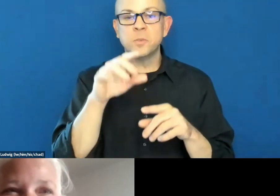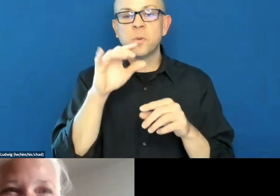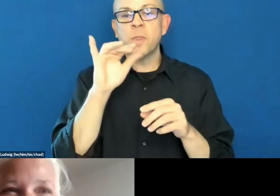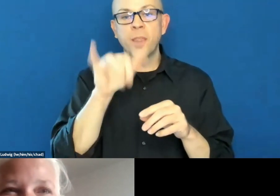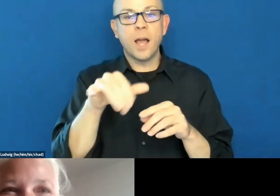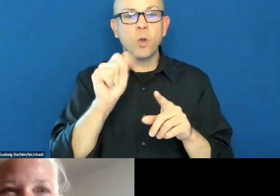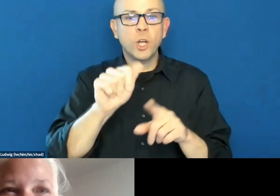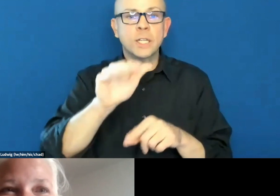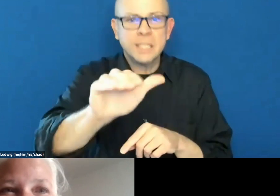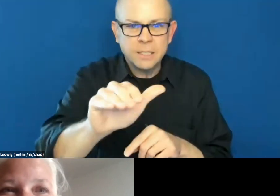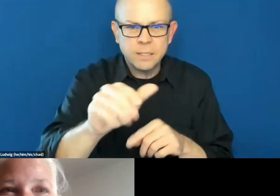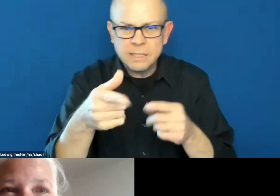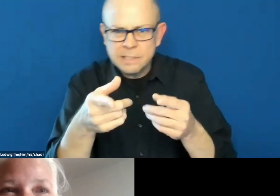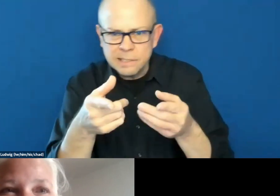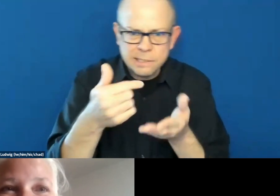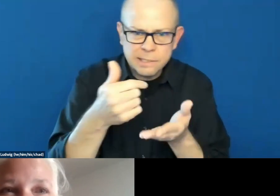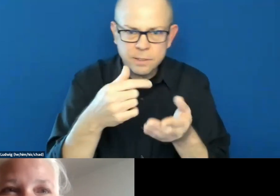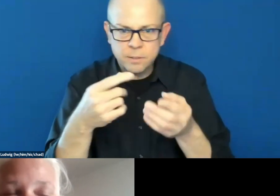my bad.